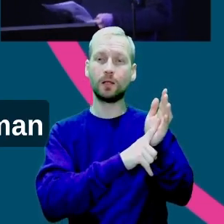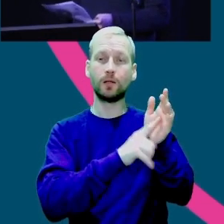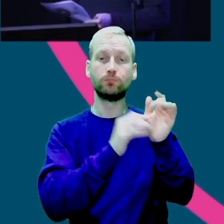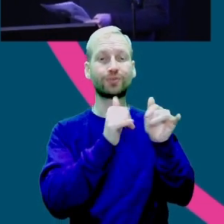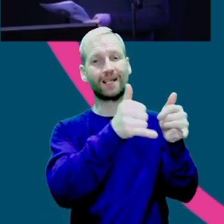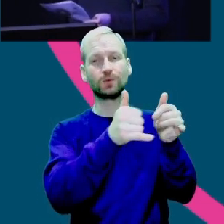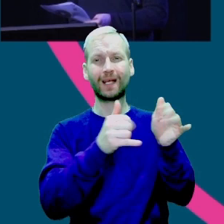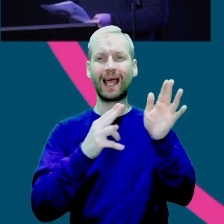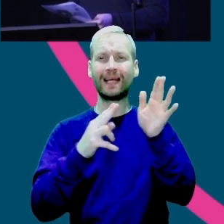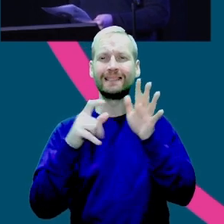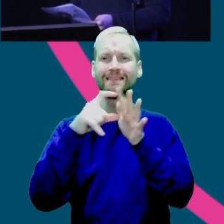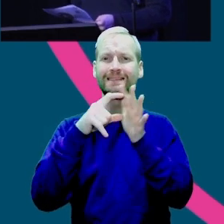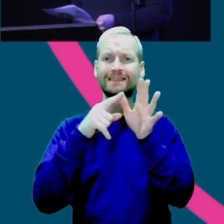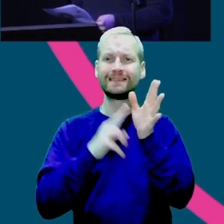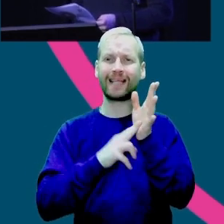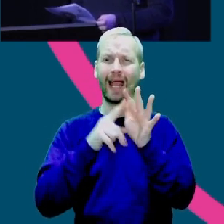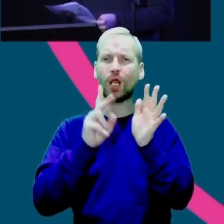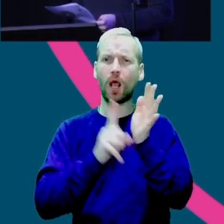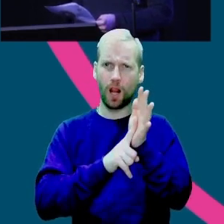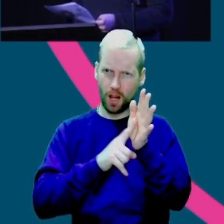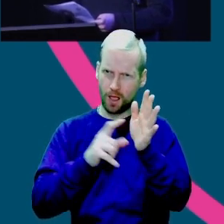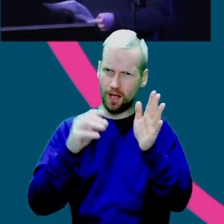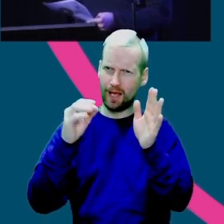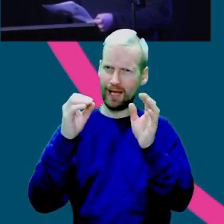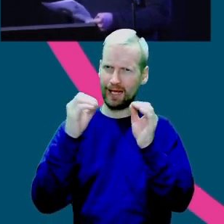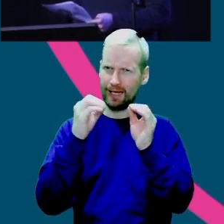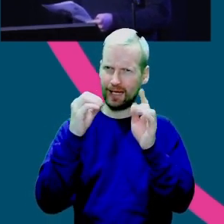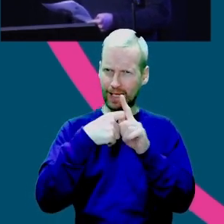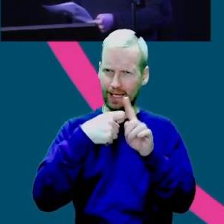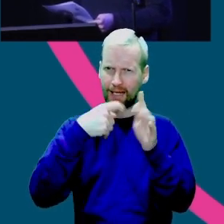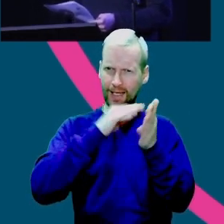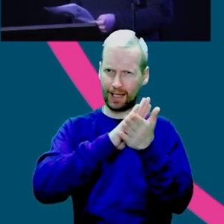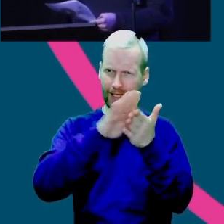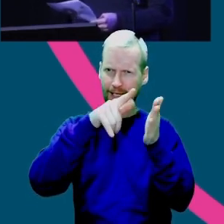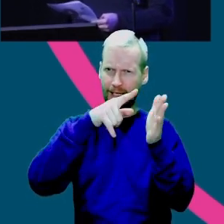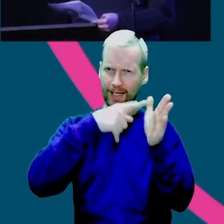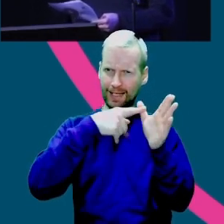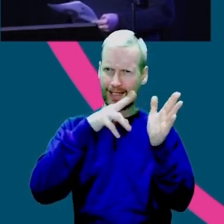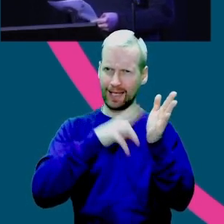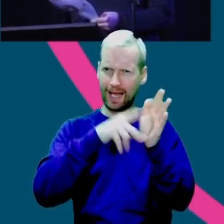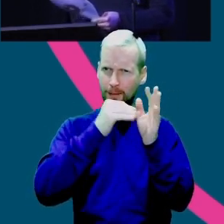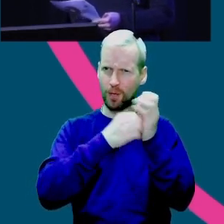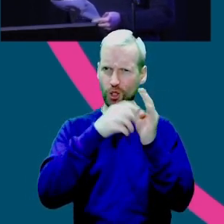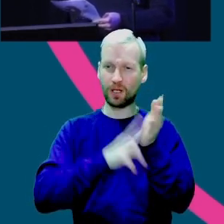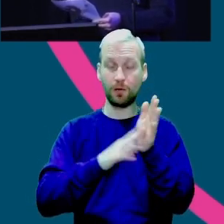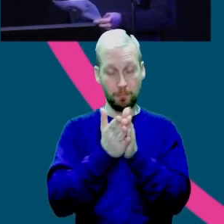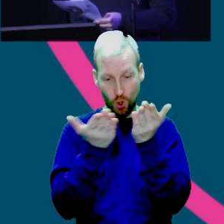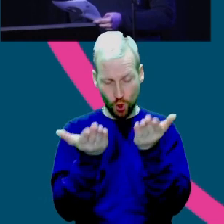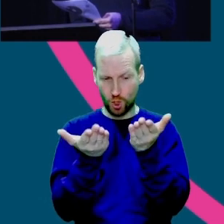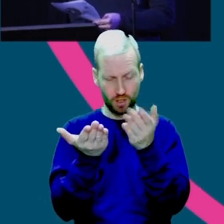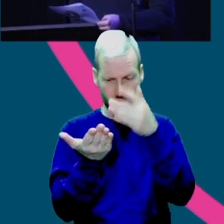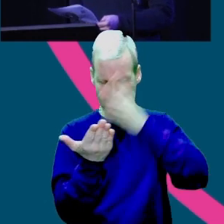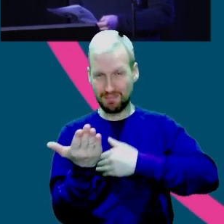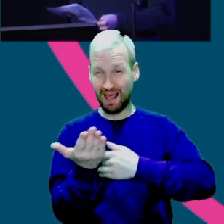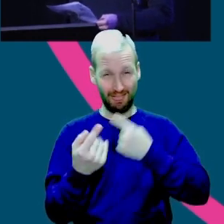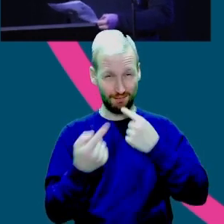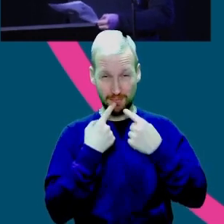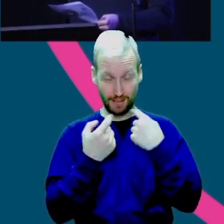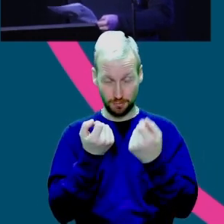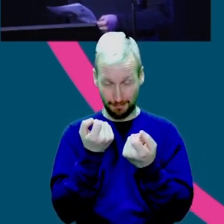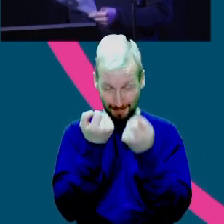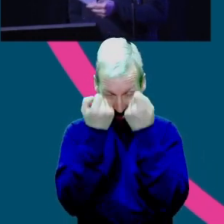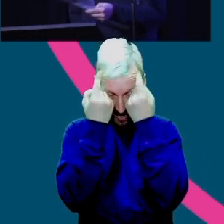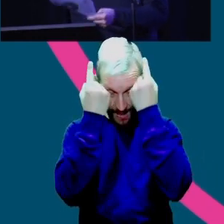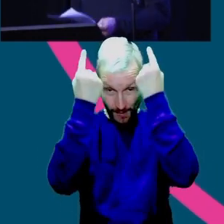and he wrote a book called Thinking Fast and Slow. I must confess, I didn't get to the end of it. It went over my head a little bit.